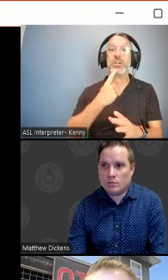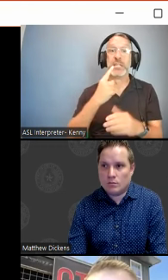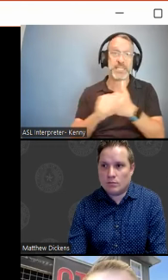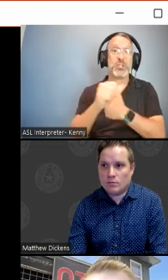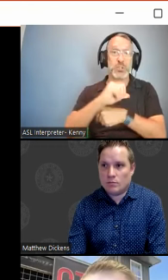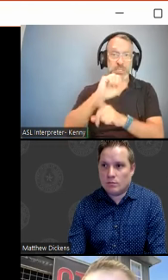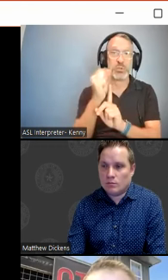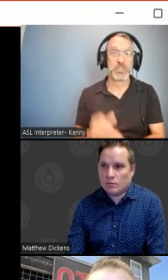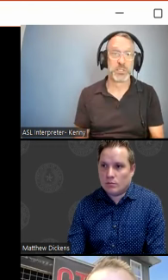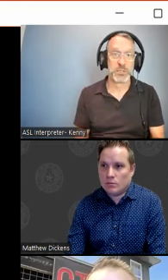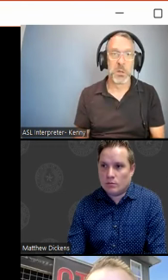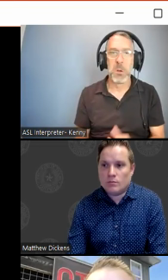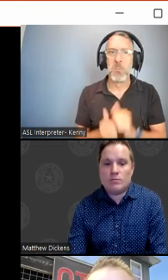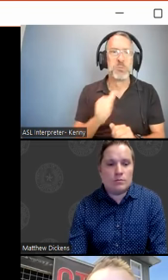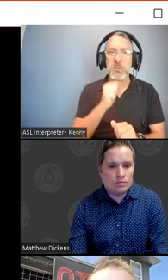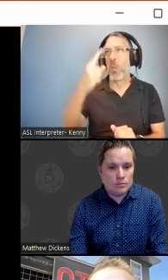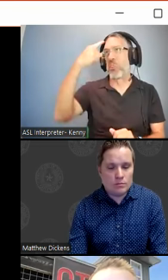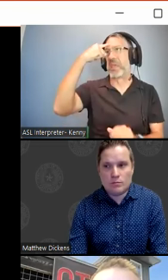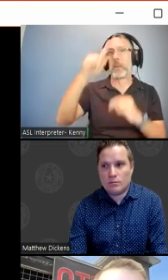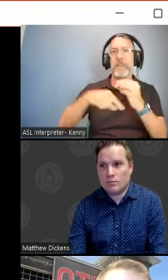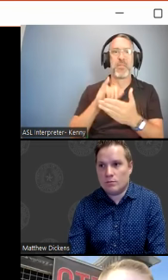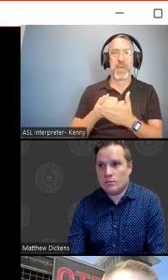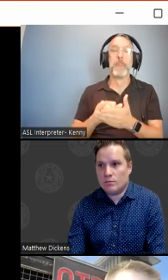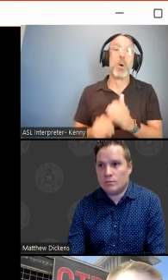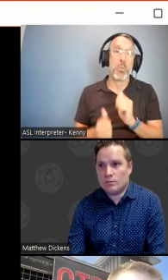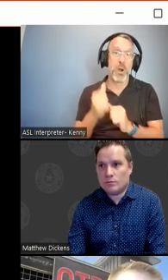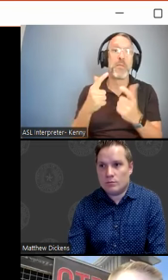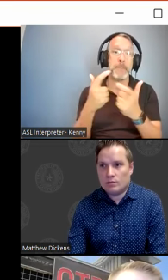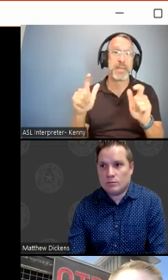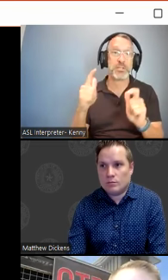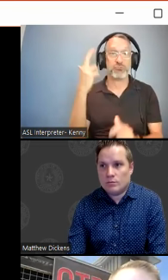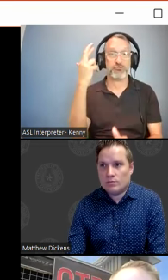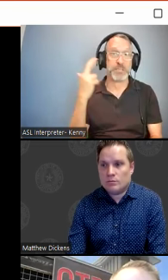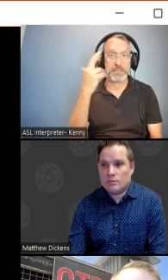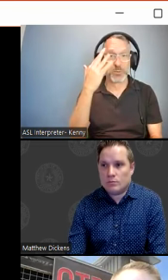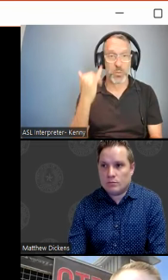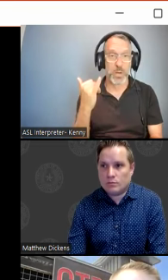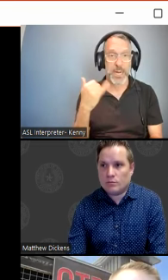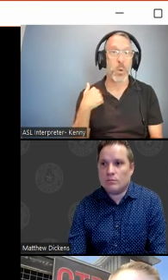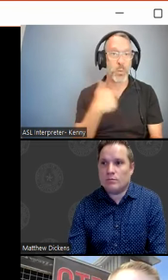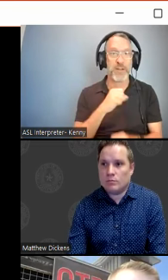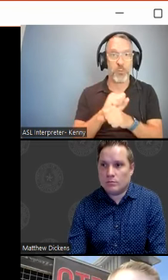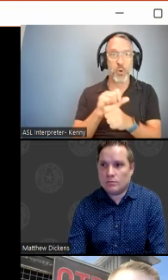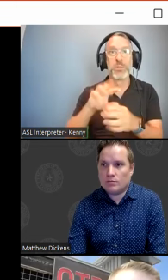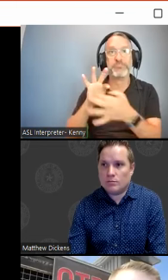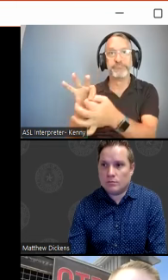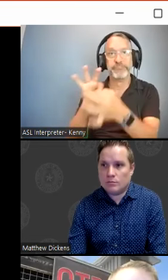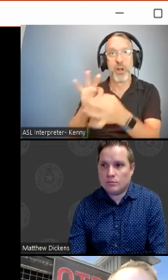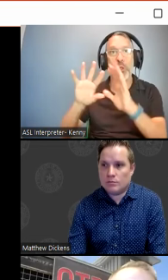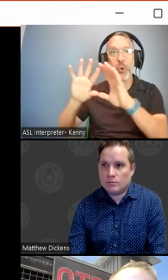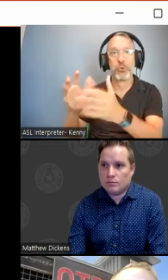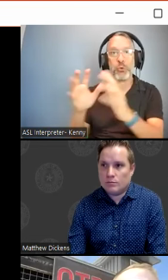I know most people never probably think of that, but that is one of the major reasons why we've worked with other groups to try and